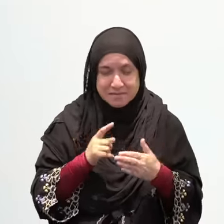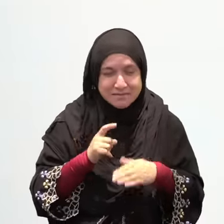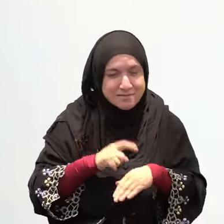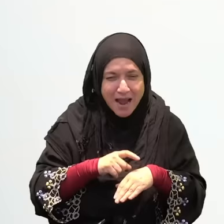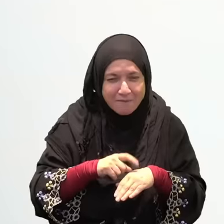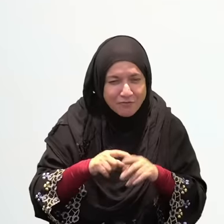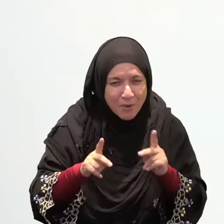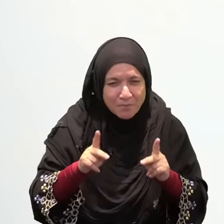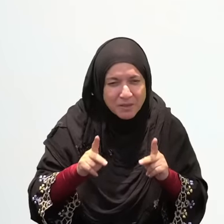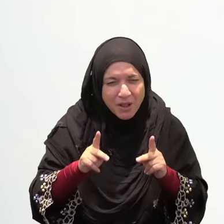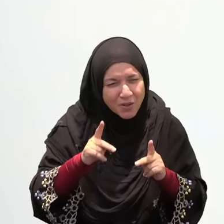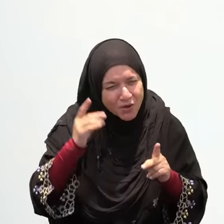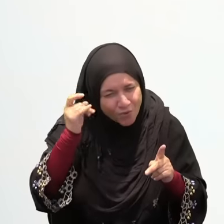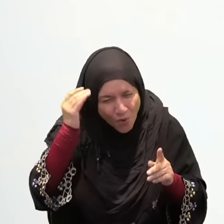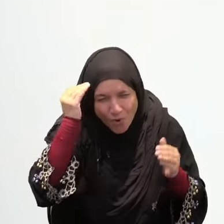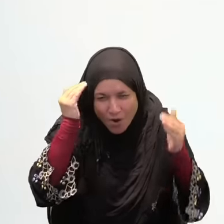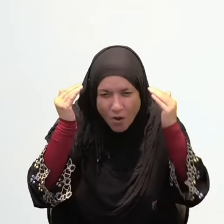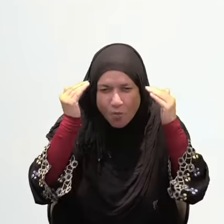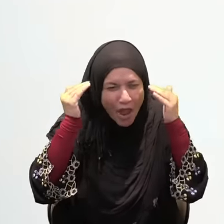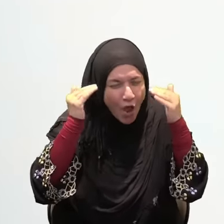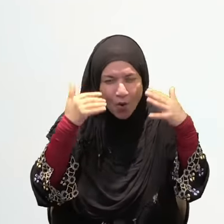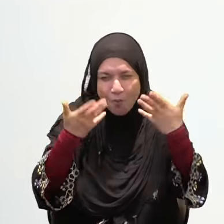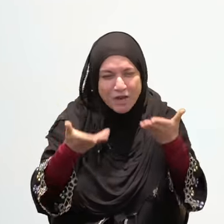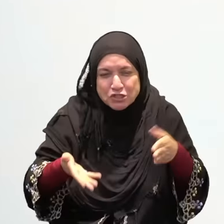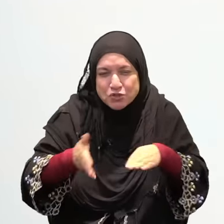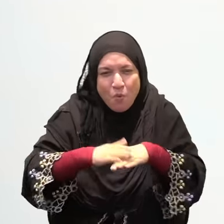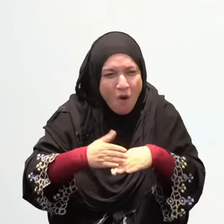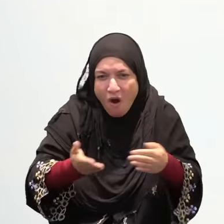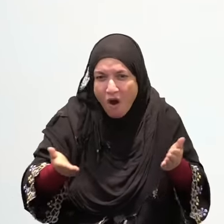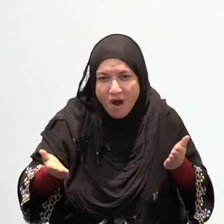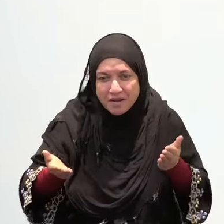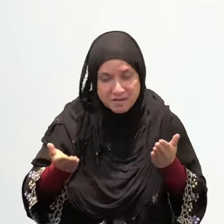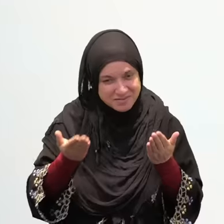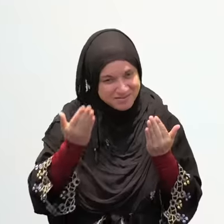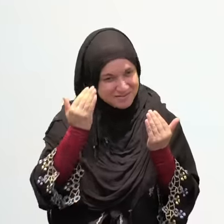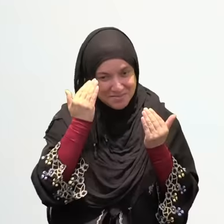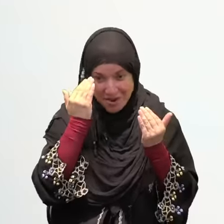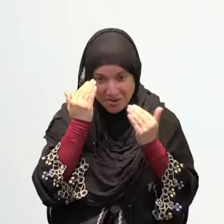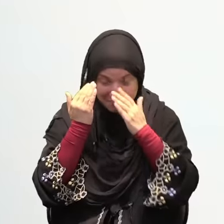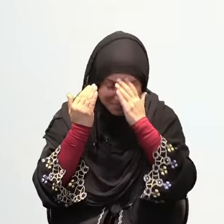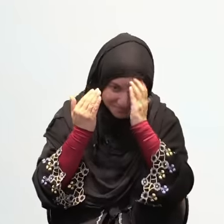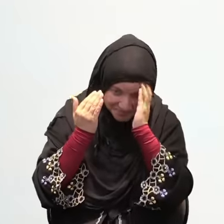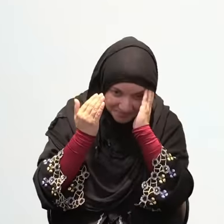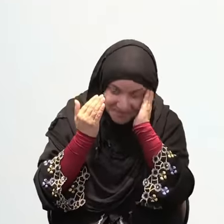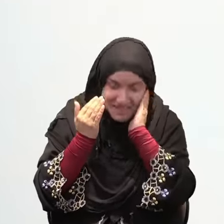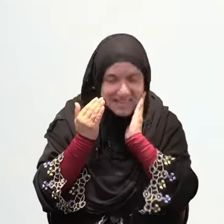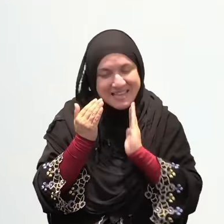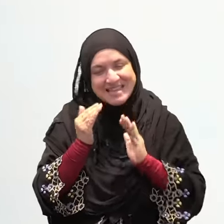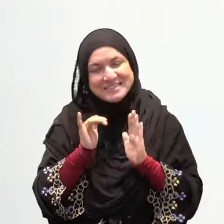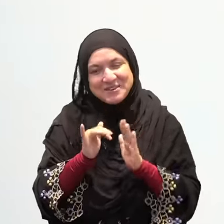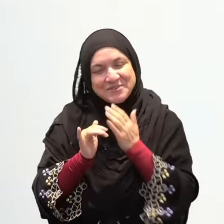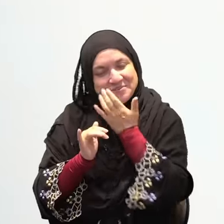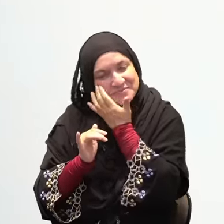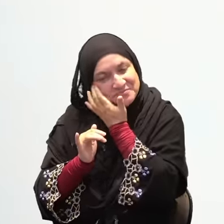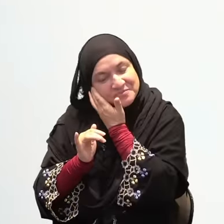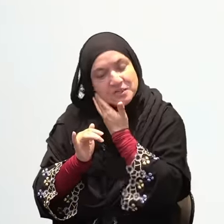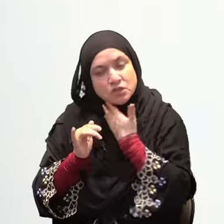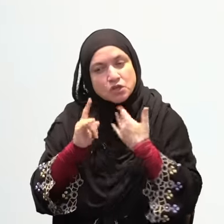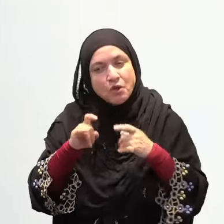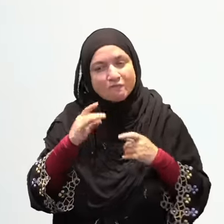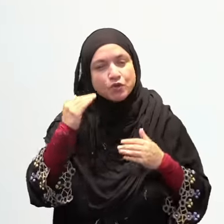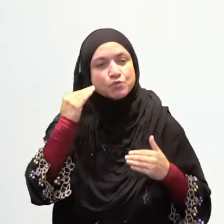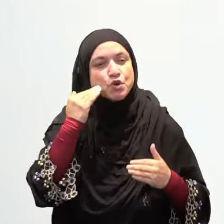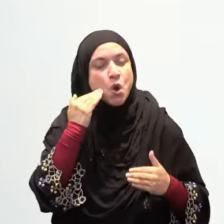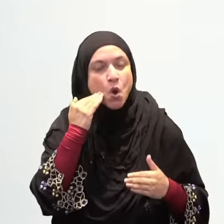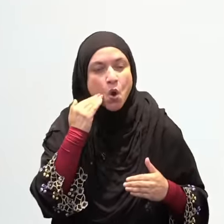this mean for us in terms of al-fitan? The rise of deep fakes. SubhanAllah, I was just at a conference this morning, SMU Law, and they were talking about, you